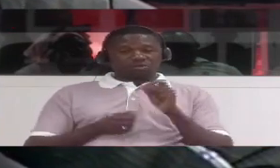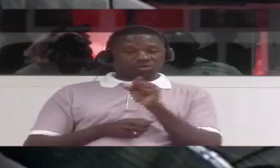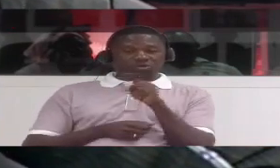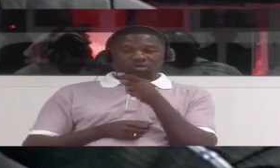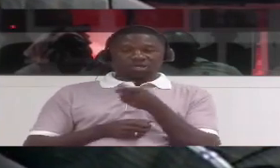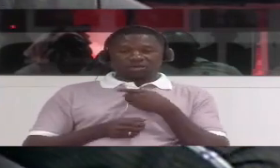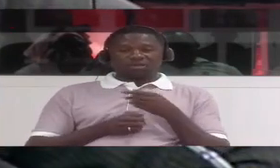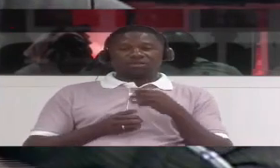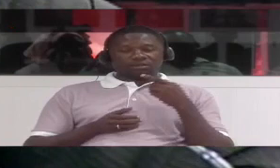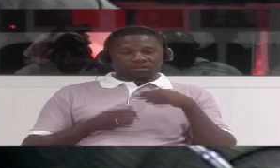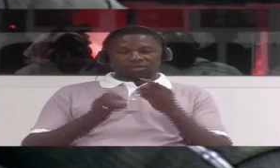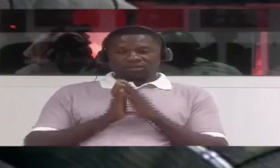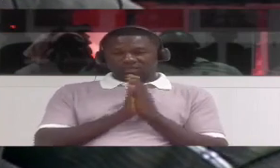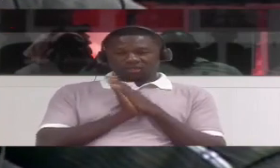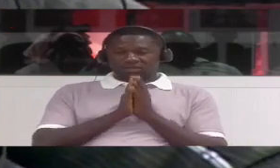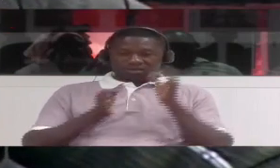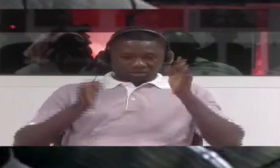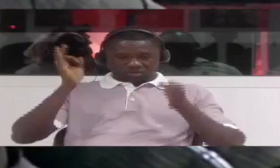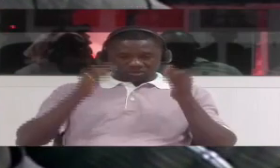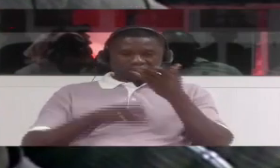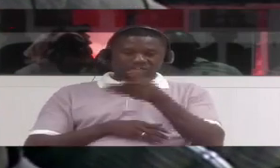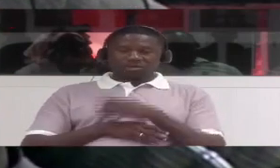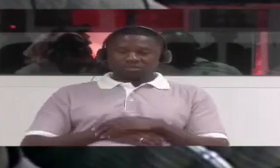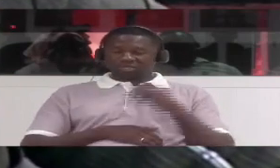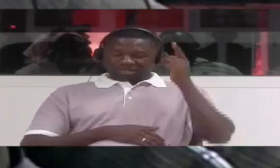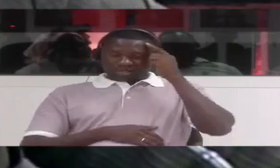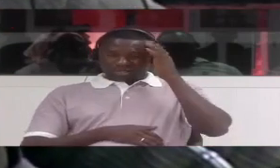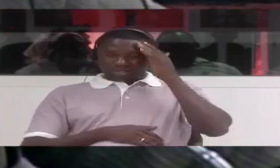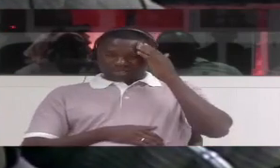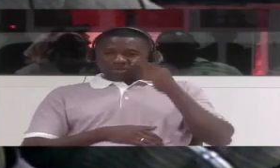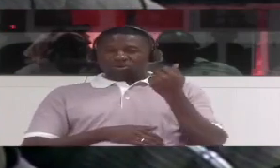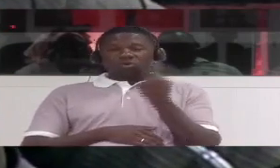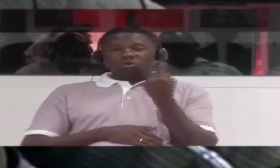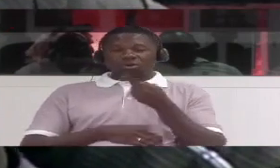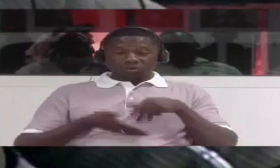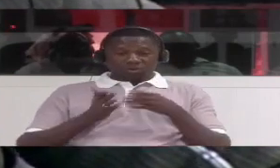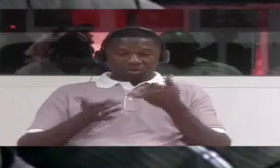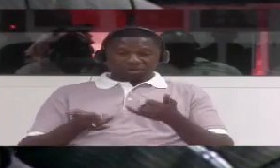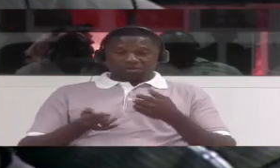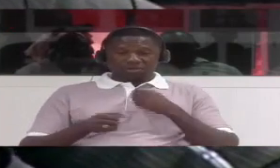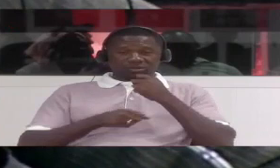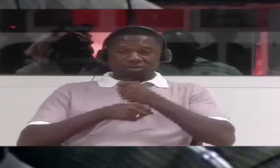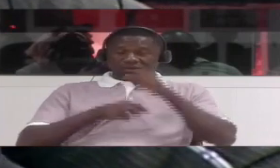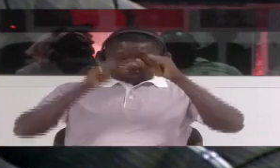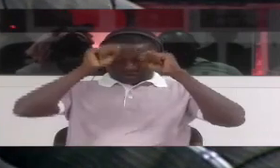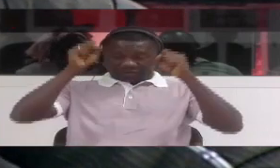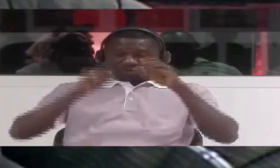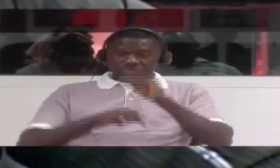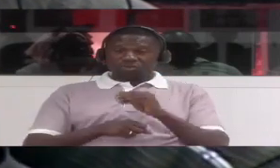in the court. And I think the only way now for this government to do is to do away as soon as